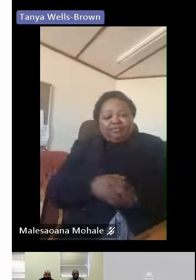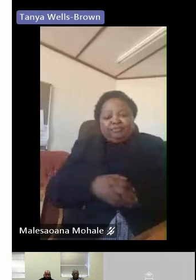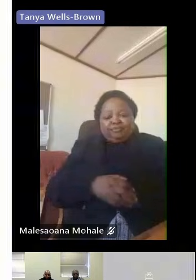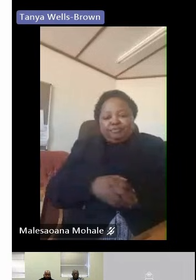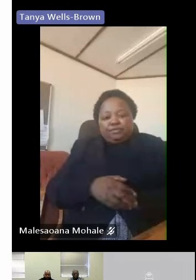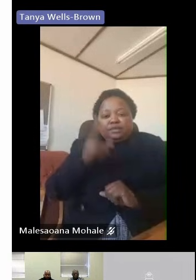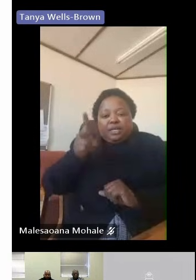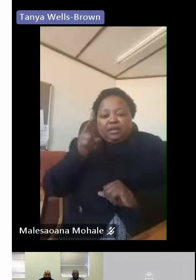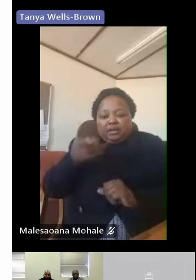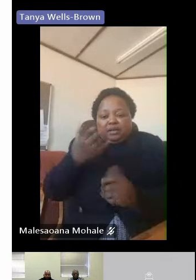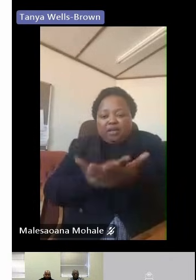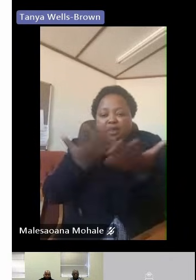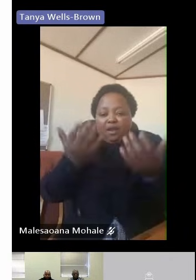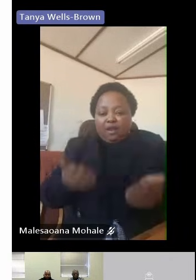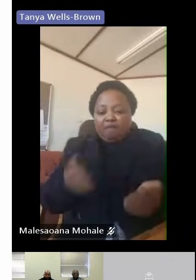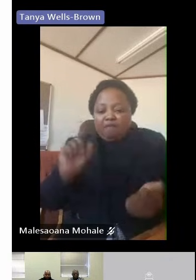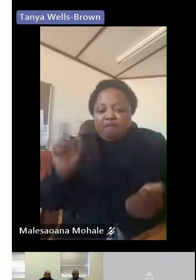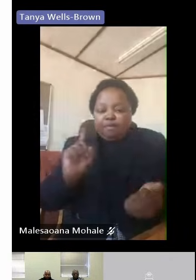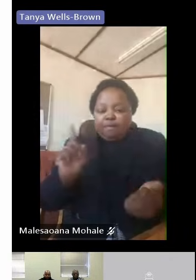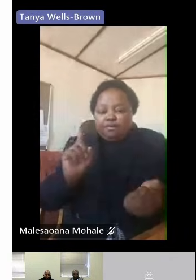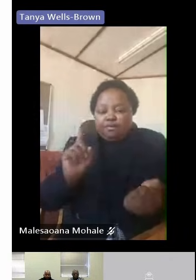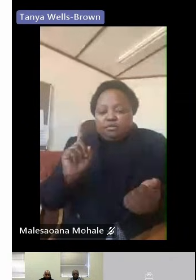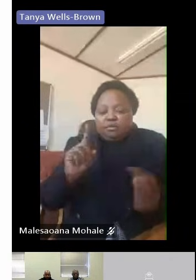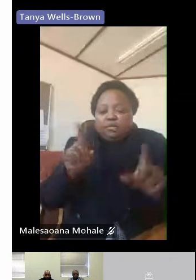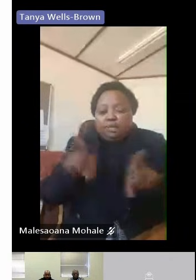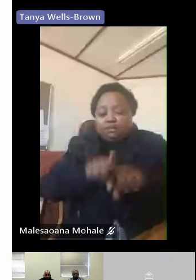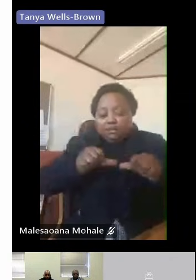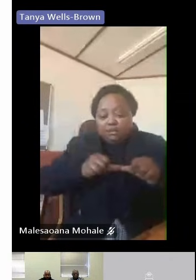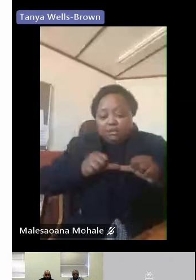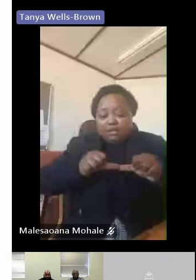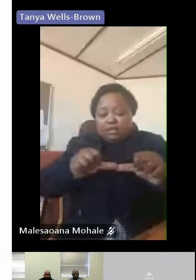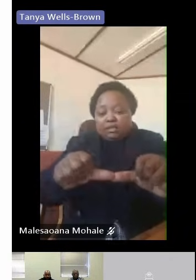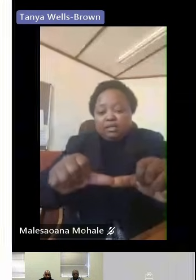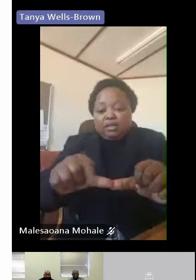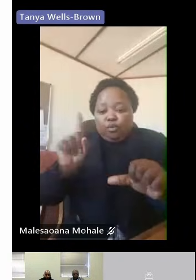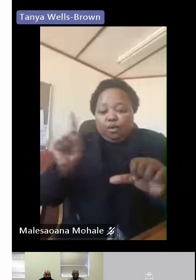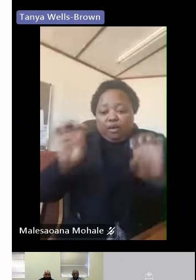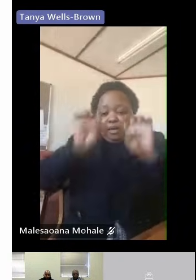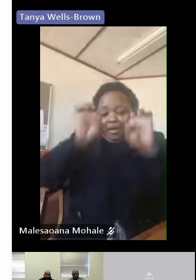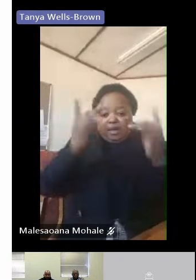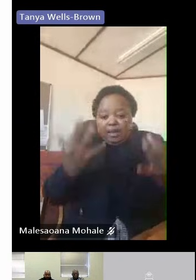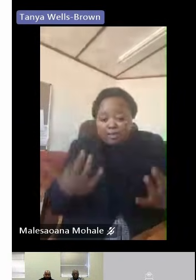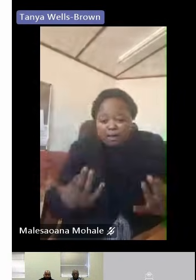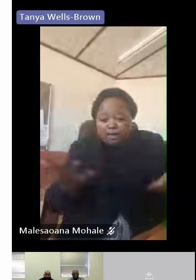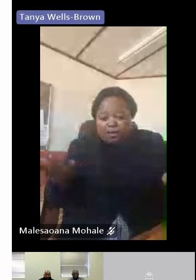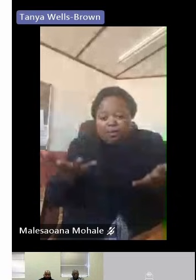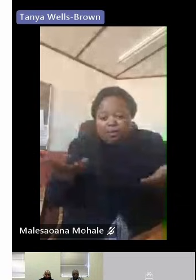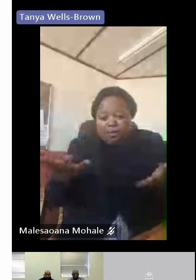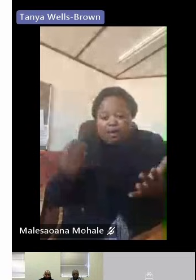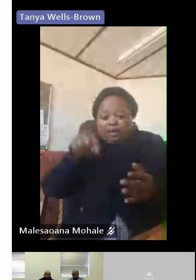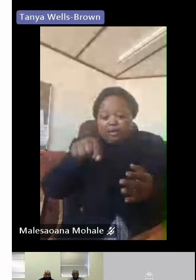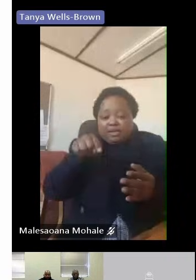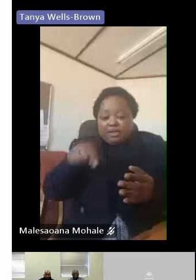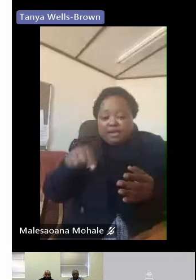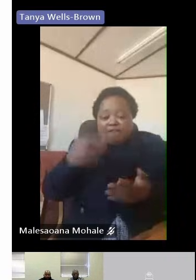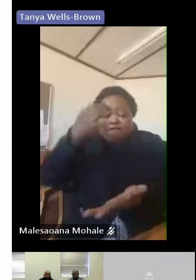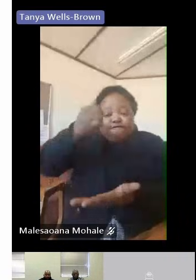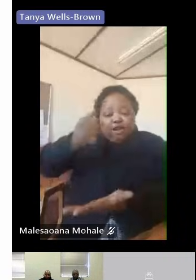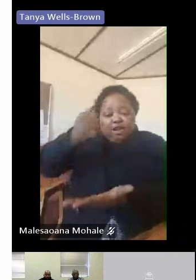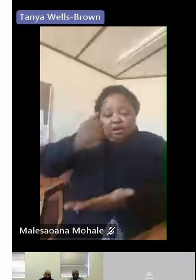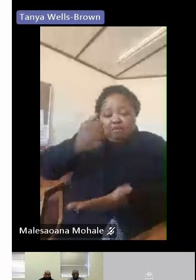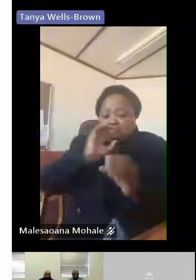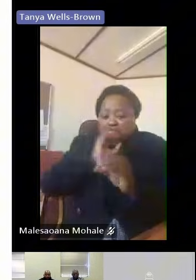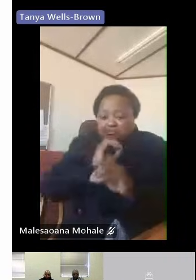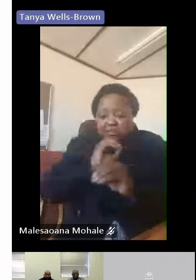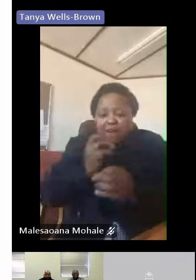have this sort of as a sustainable element in funding. What we see in many countries